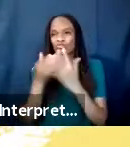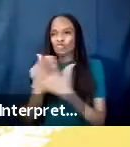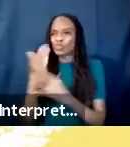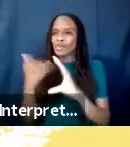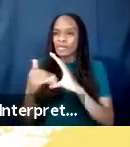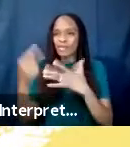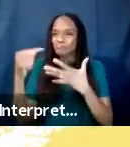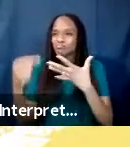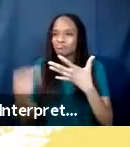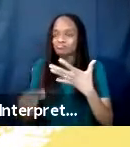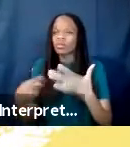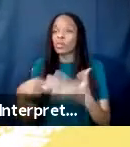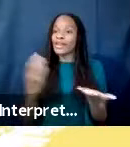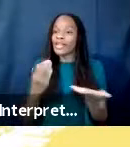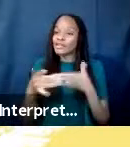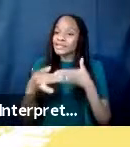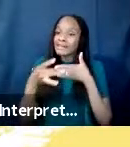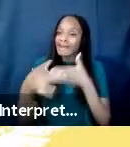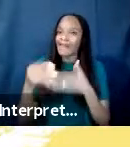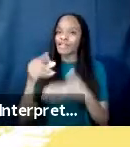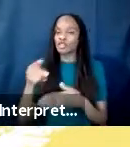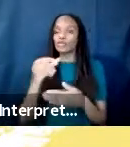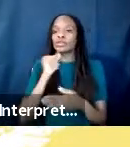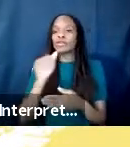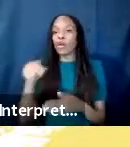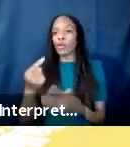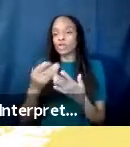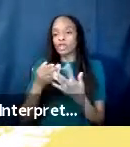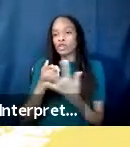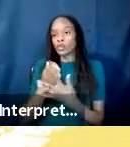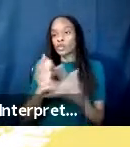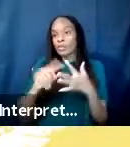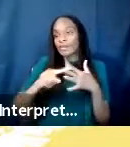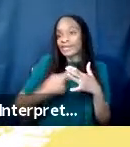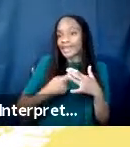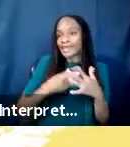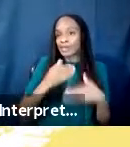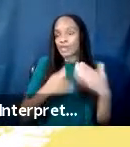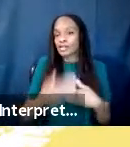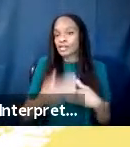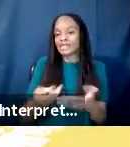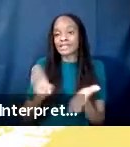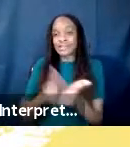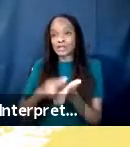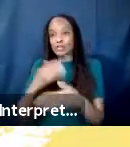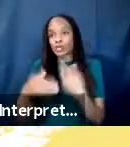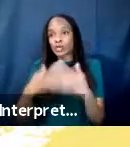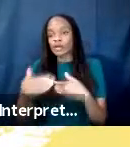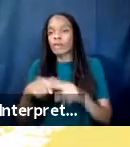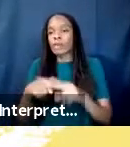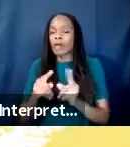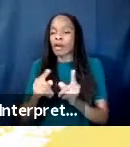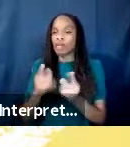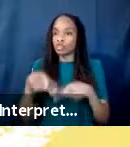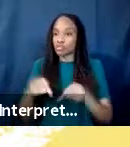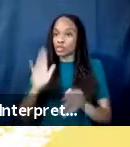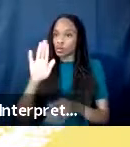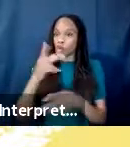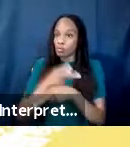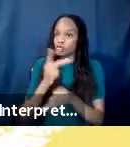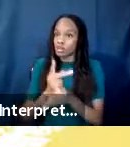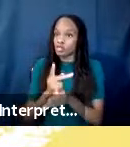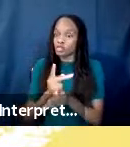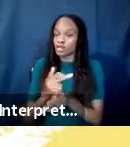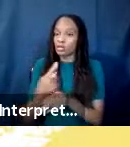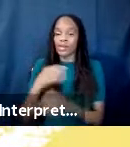you through not only the beginning process of the signatory process, but throughout your production as a whole. We have the same